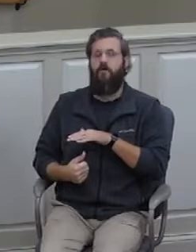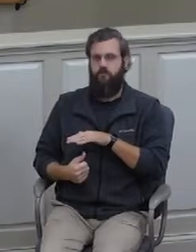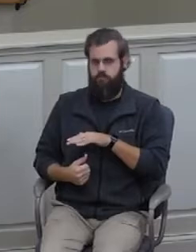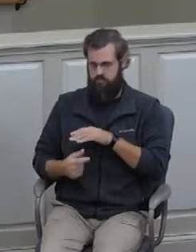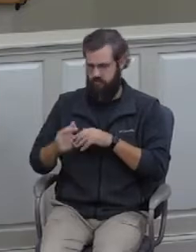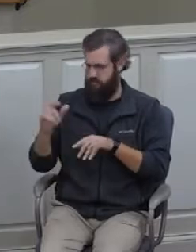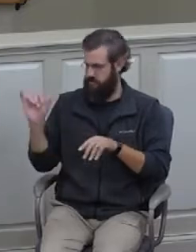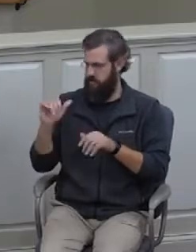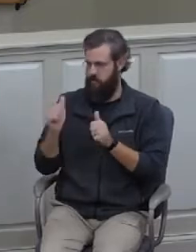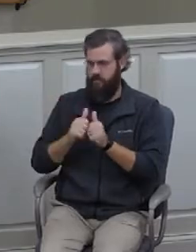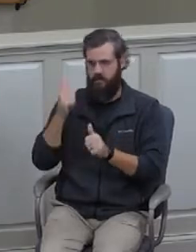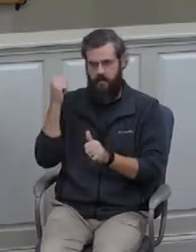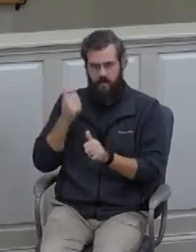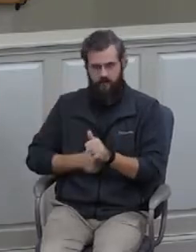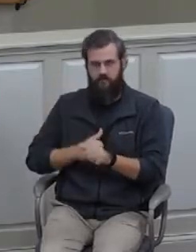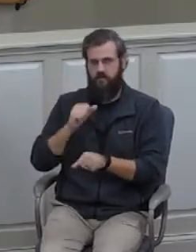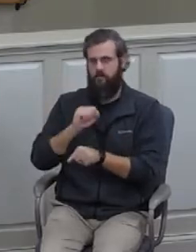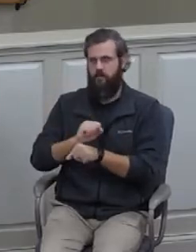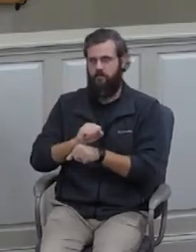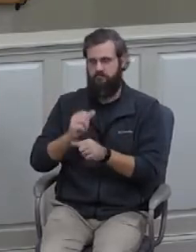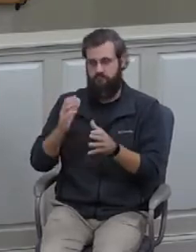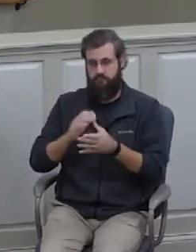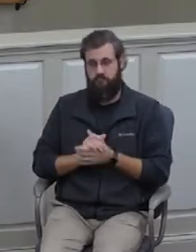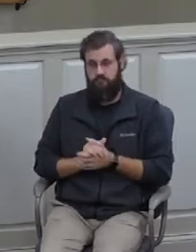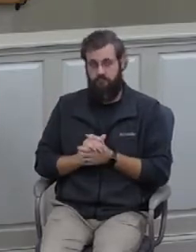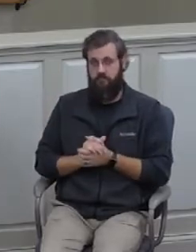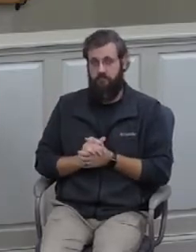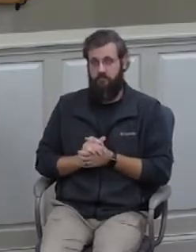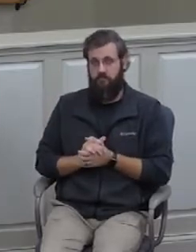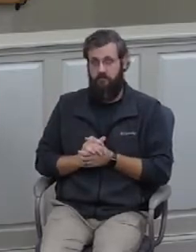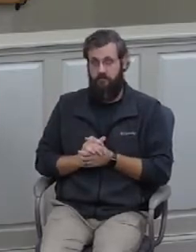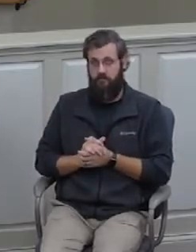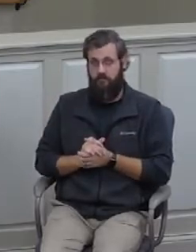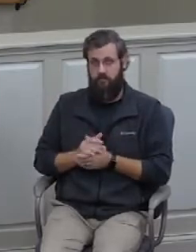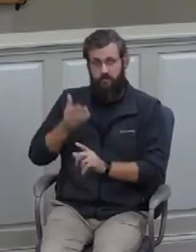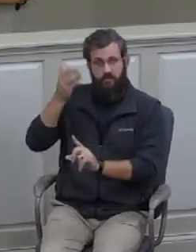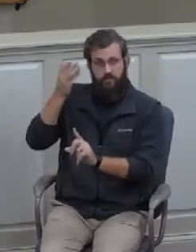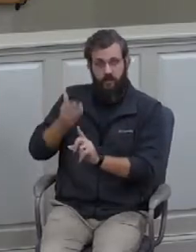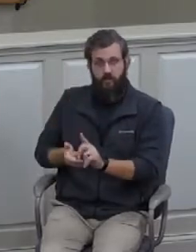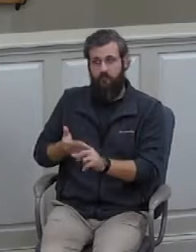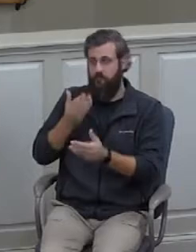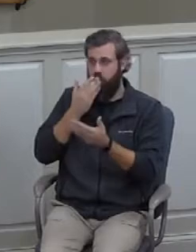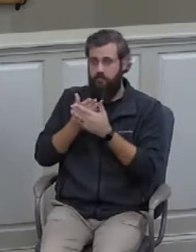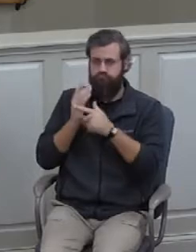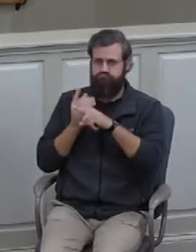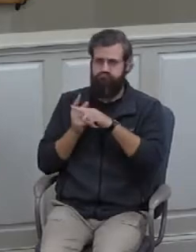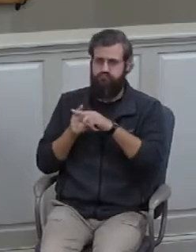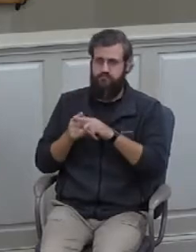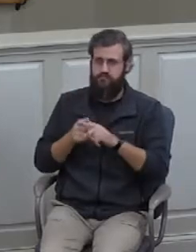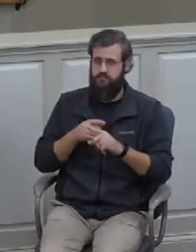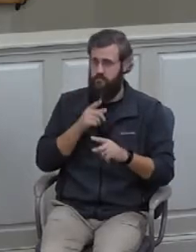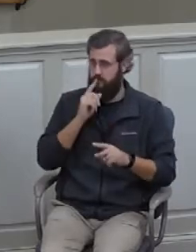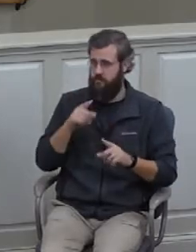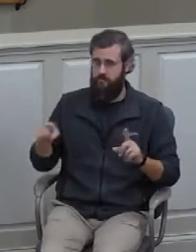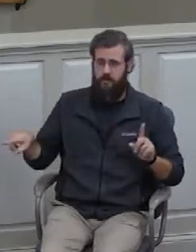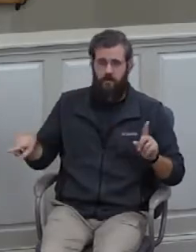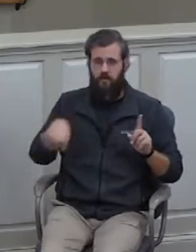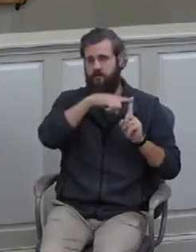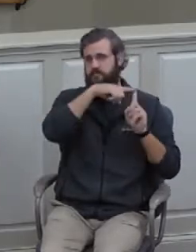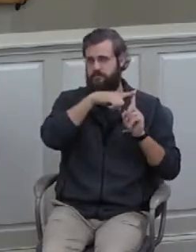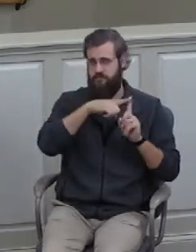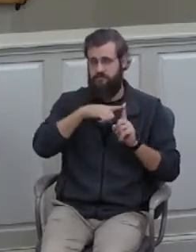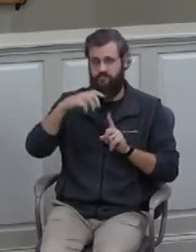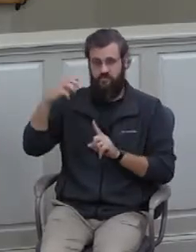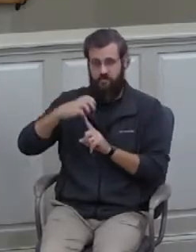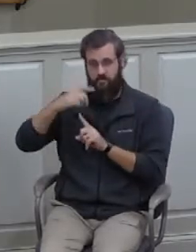every employee within the city. All the good adjectives, Donna is. She's a champion for the employee. She was a champion